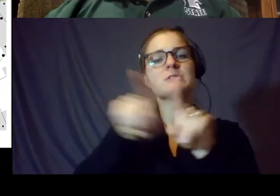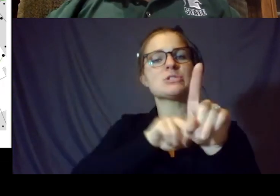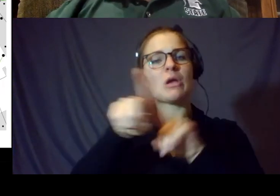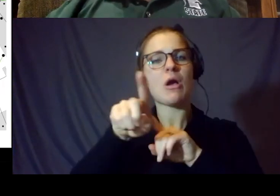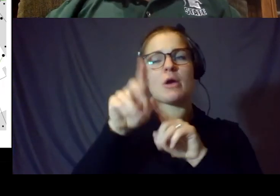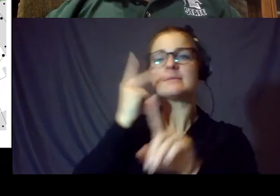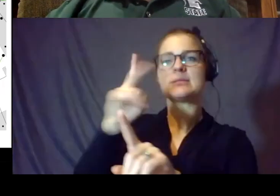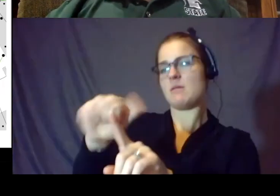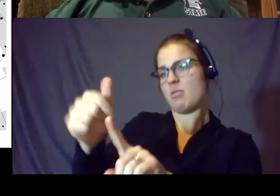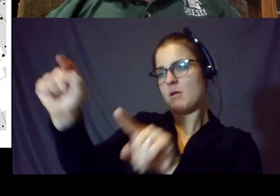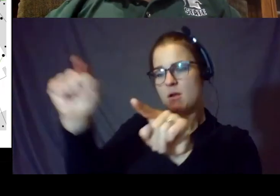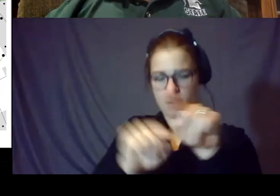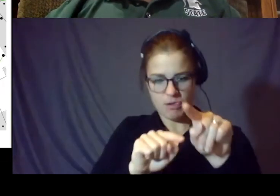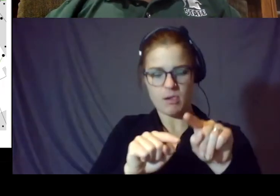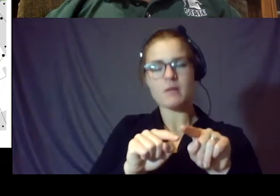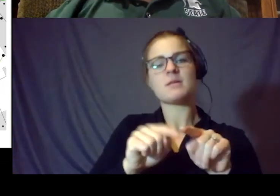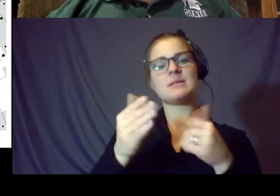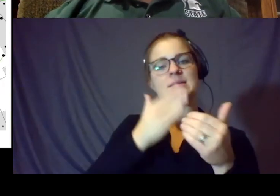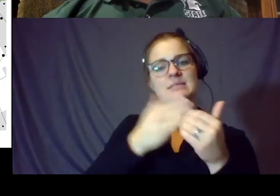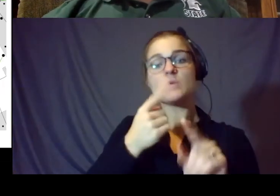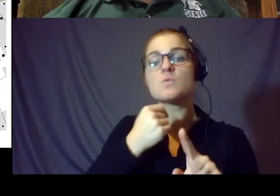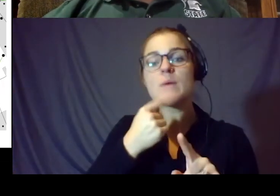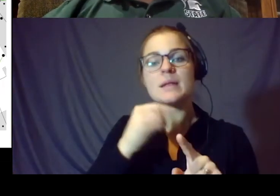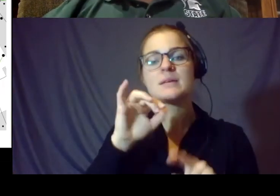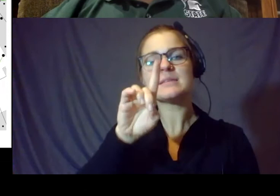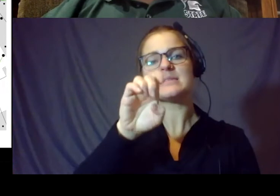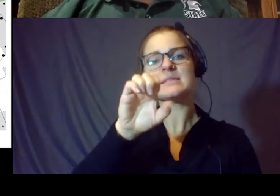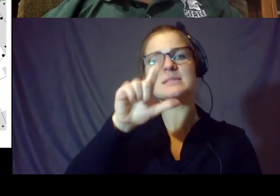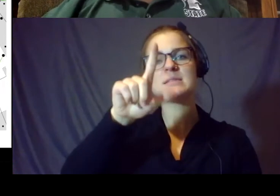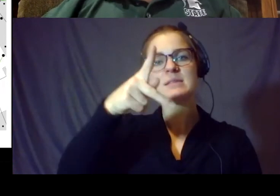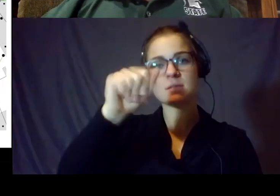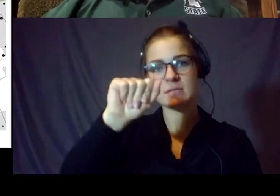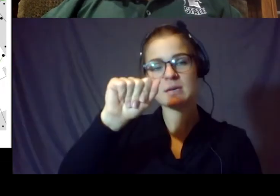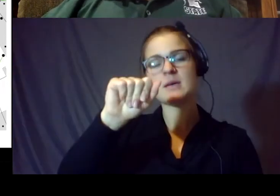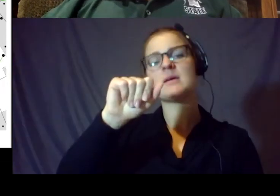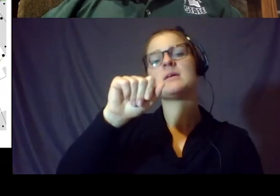you can see the red circles down in this area. Here in red is Delta Cephei itself.